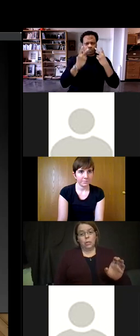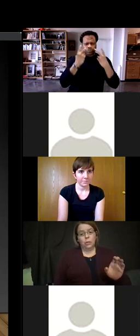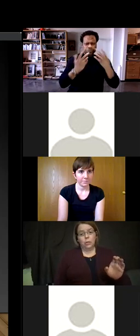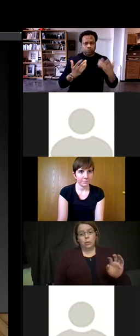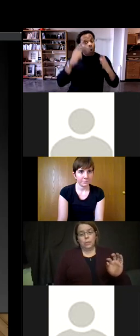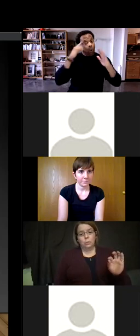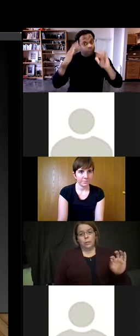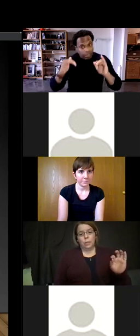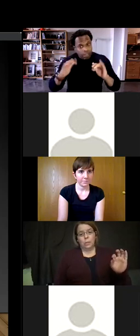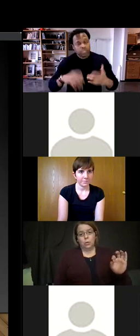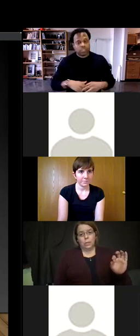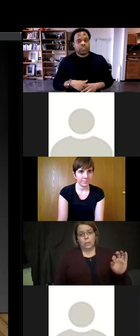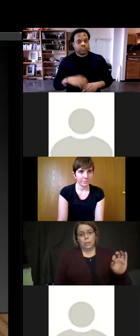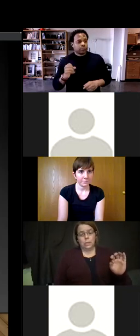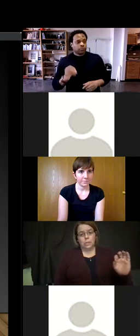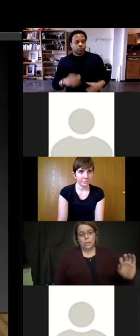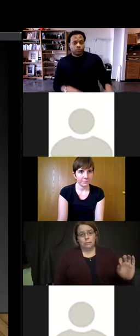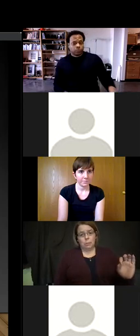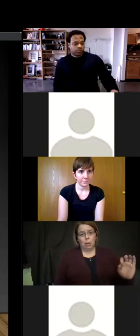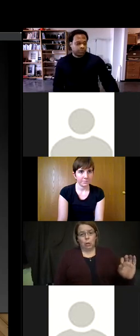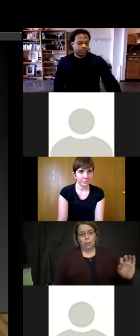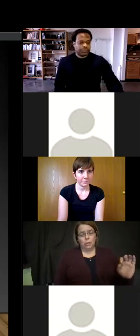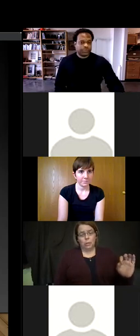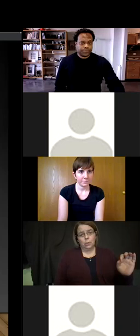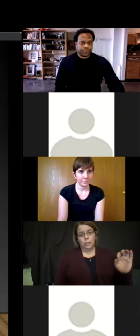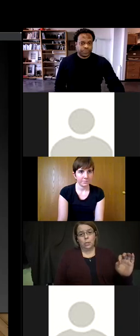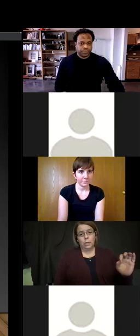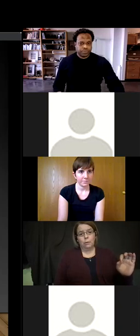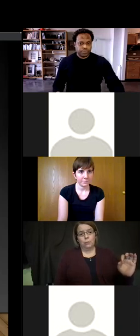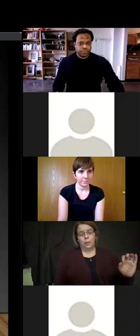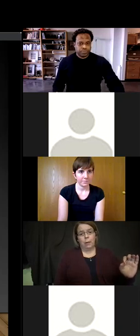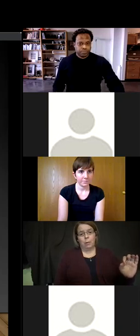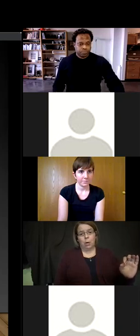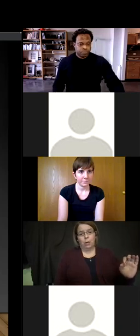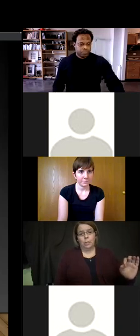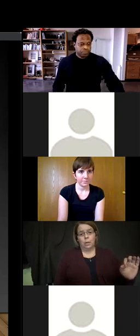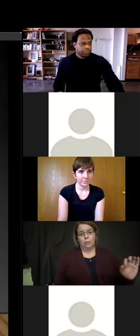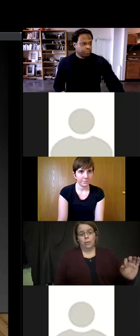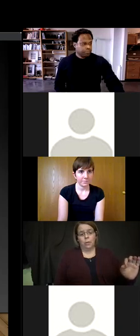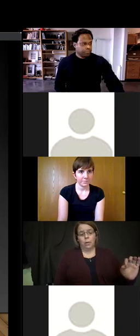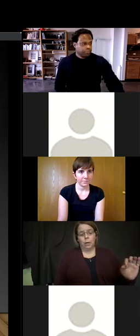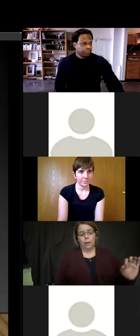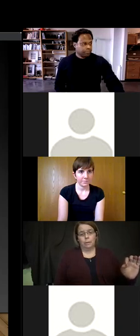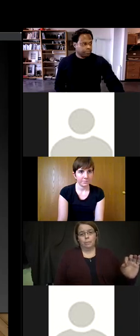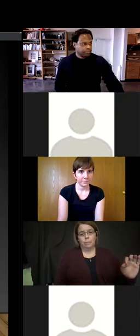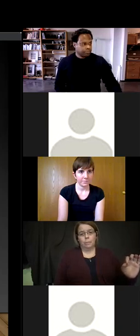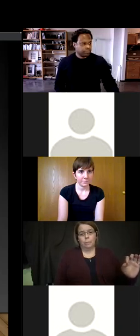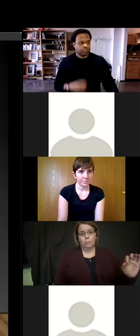It's actually good though with the social distancing, the 6 feet apart. So it's good to have for that part of